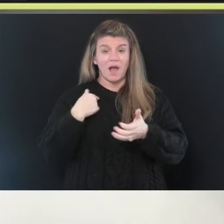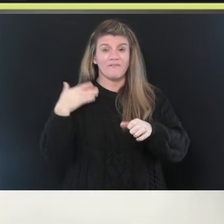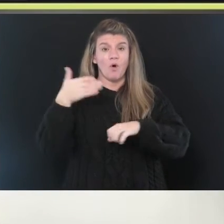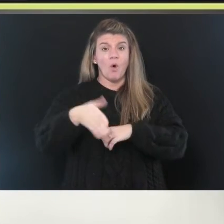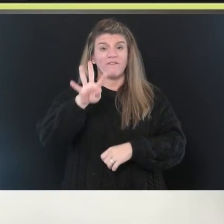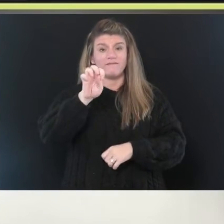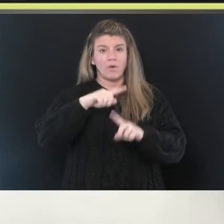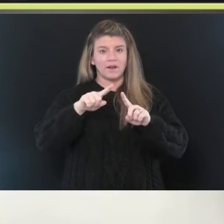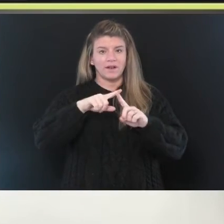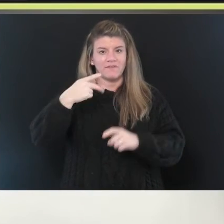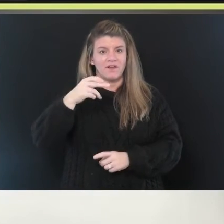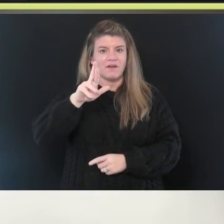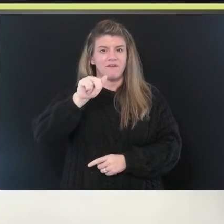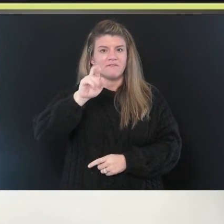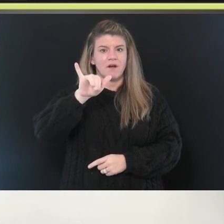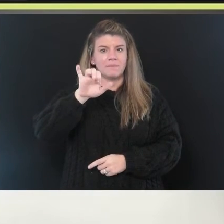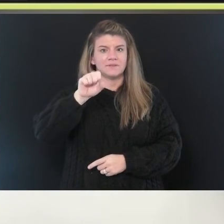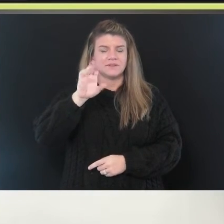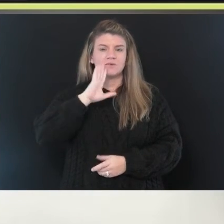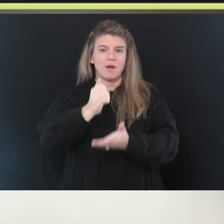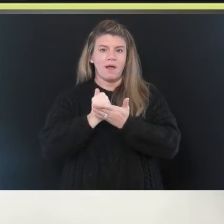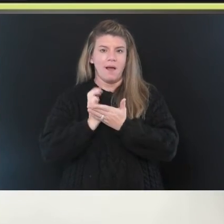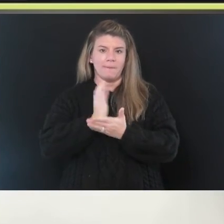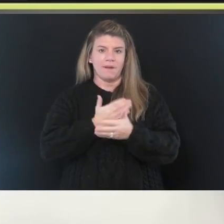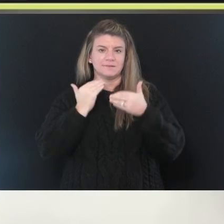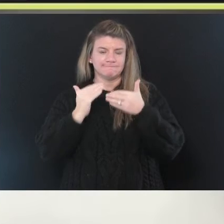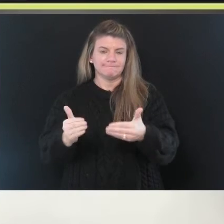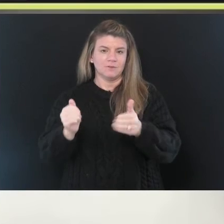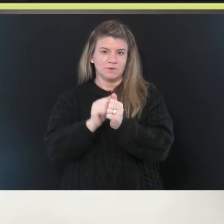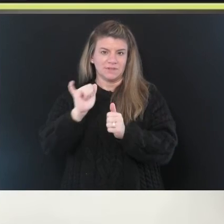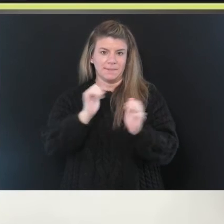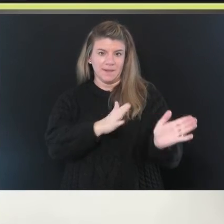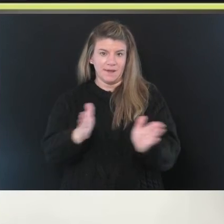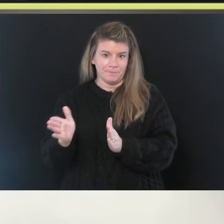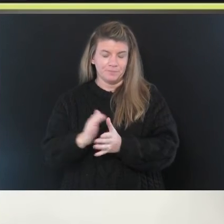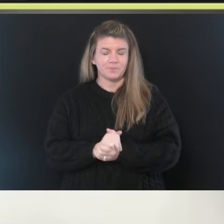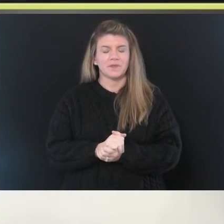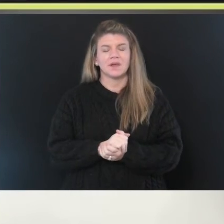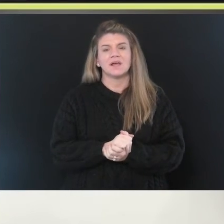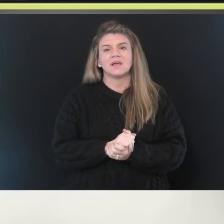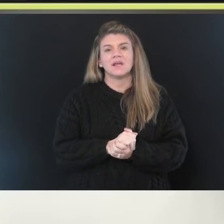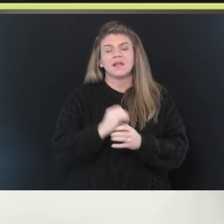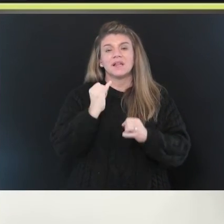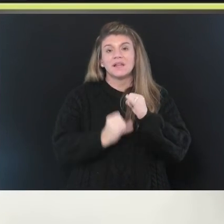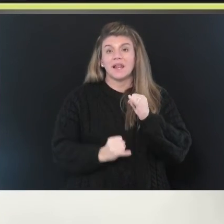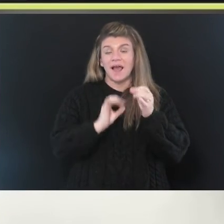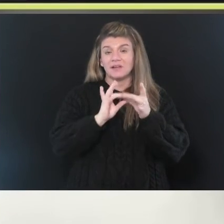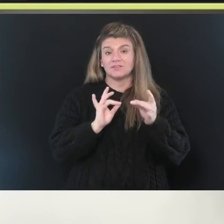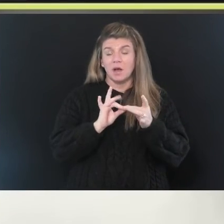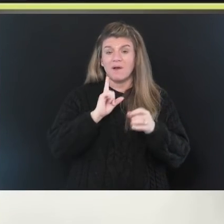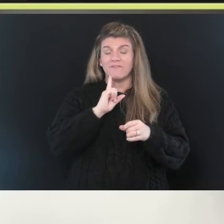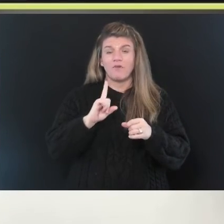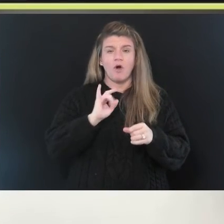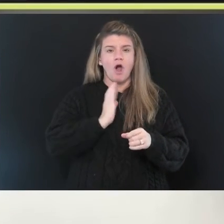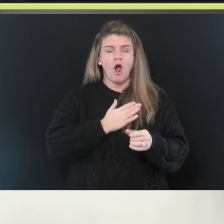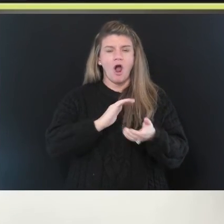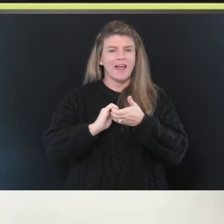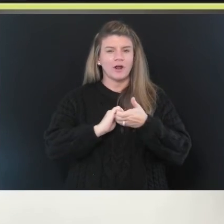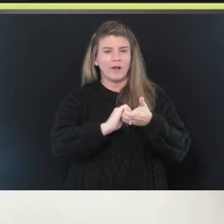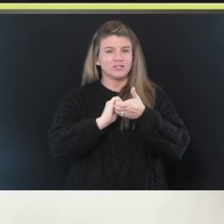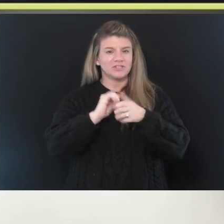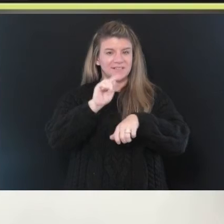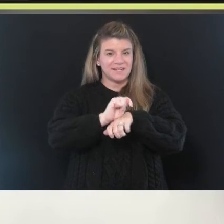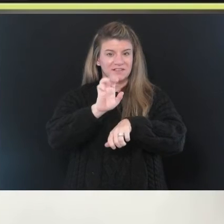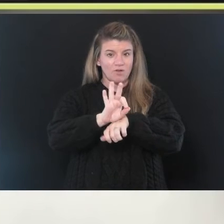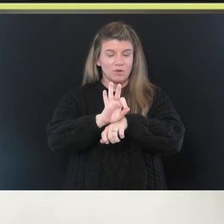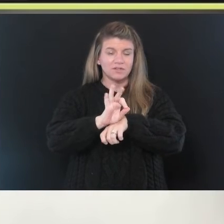be assisting us as we go forward. Last thing, on behalf of the Interagency Task Force, I want